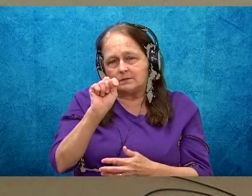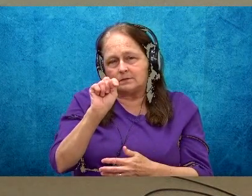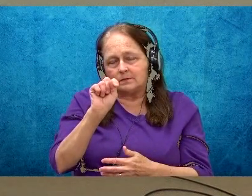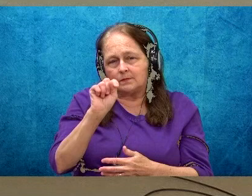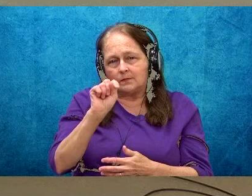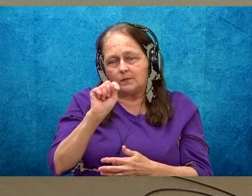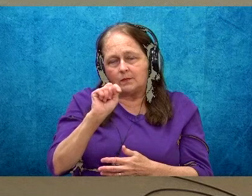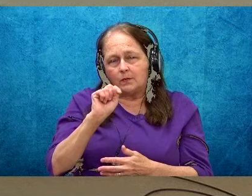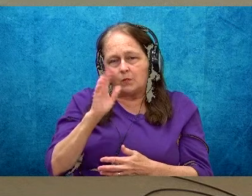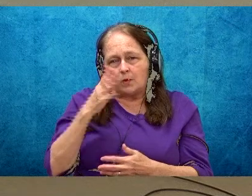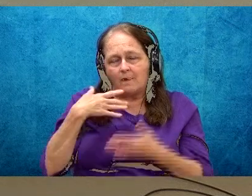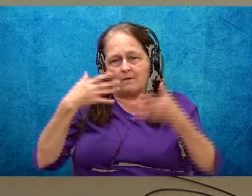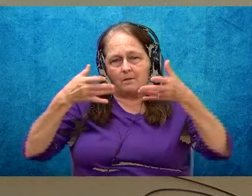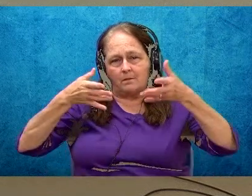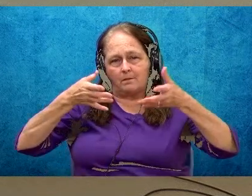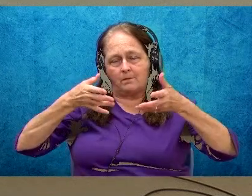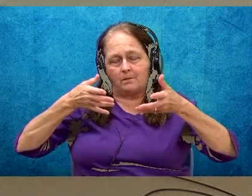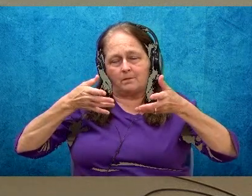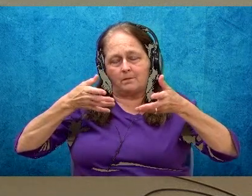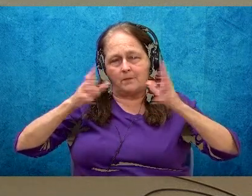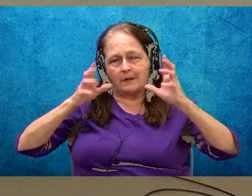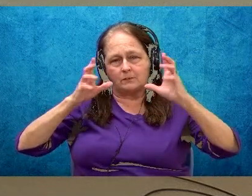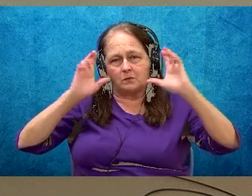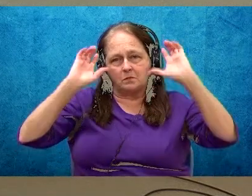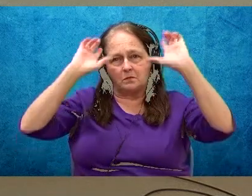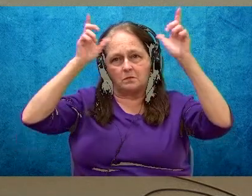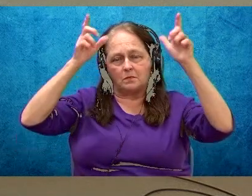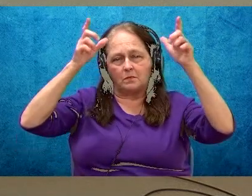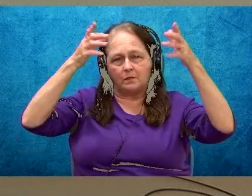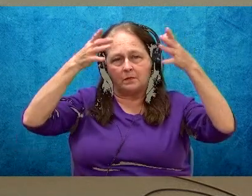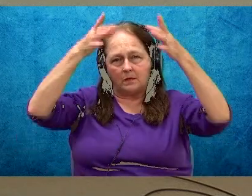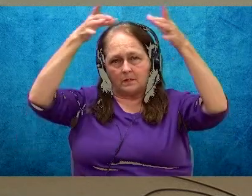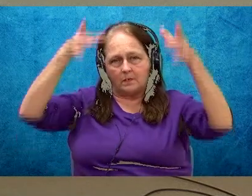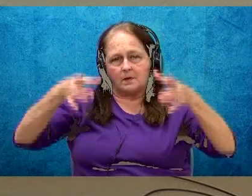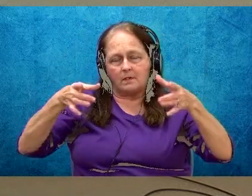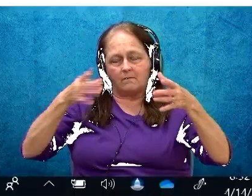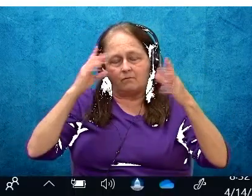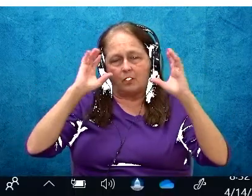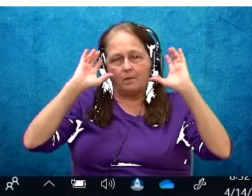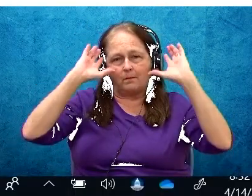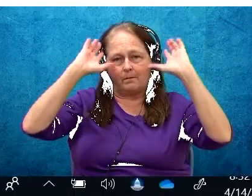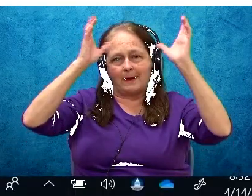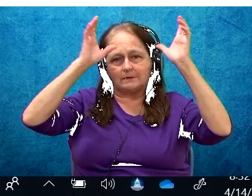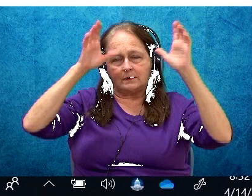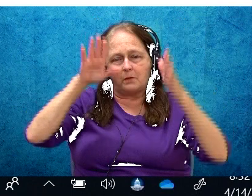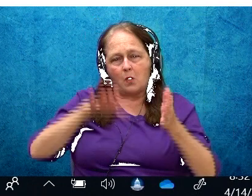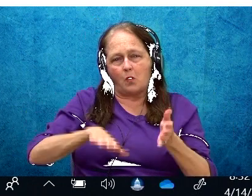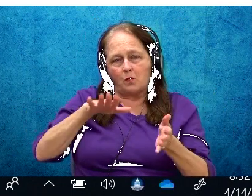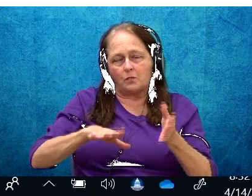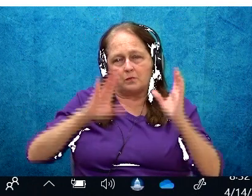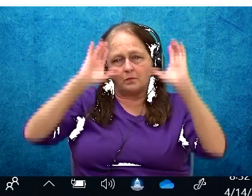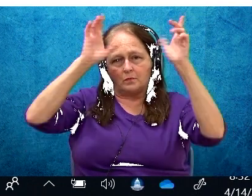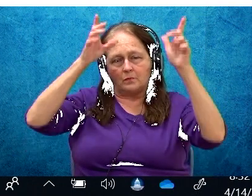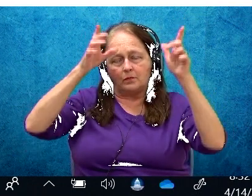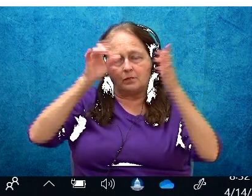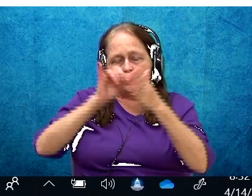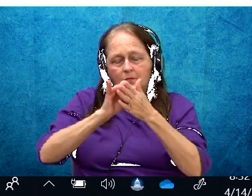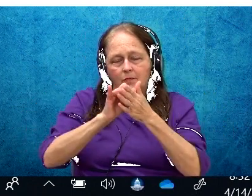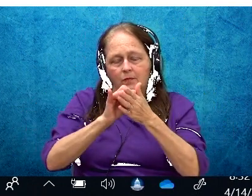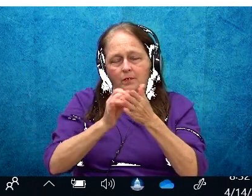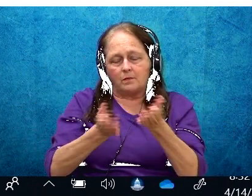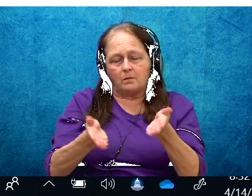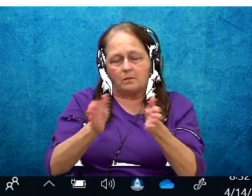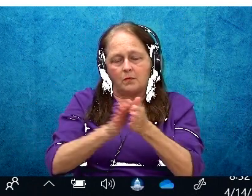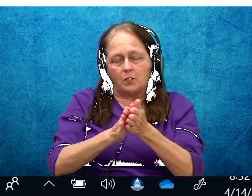Yes, we can have a basketball net, but that's not the net I'm talking about. A pattern you can cut or fold to make